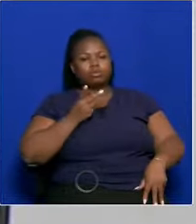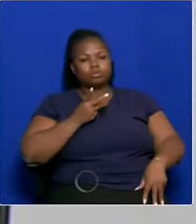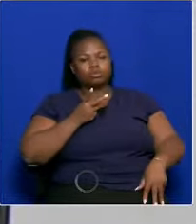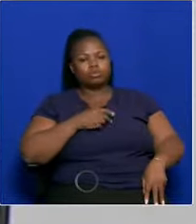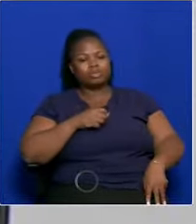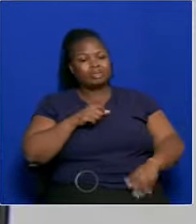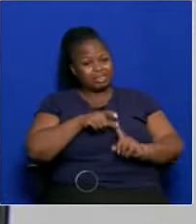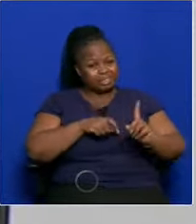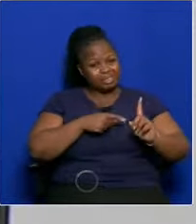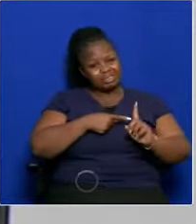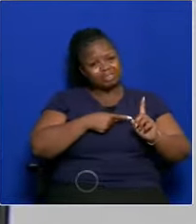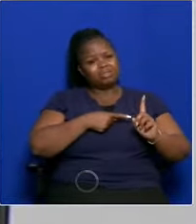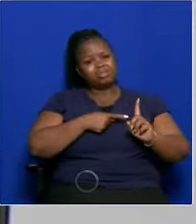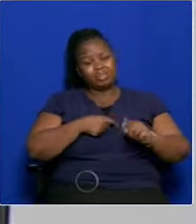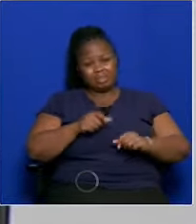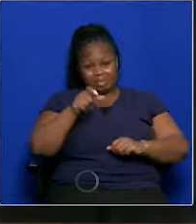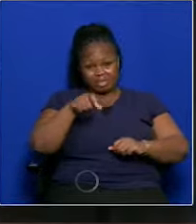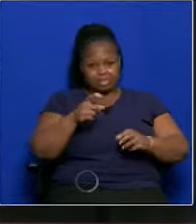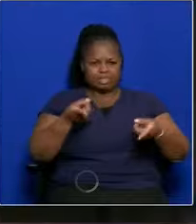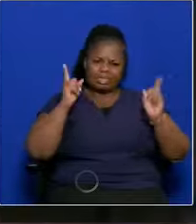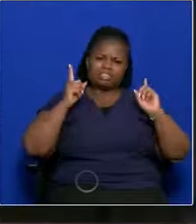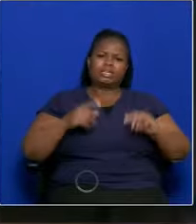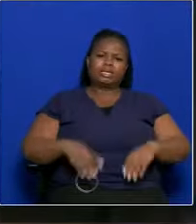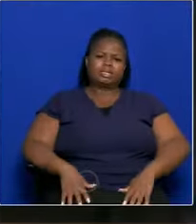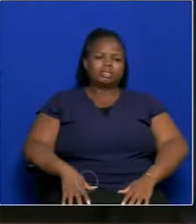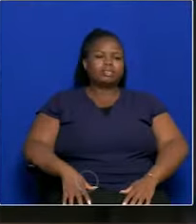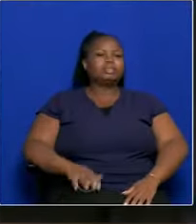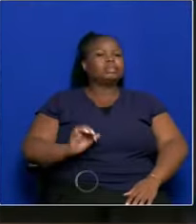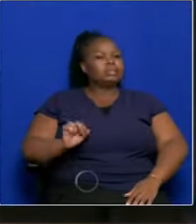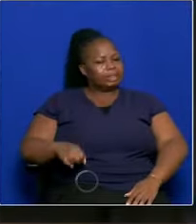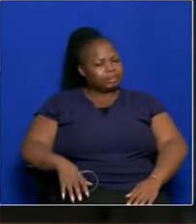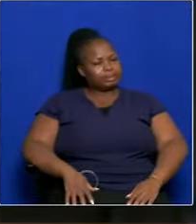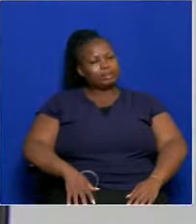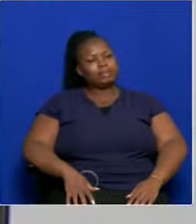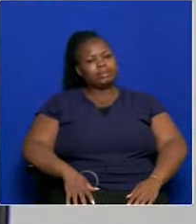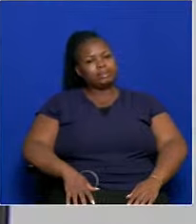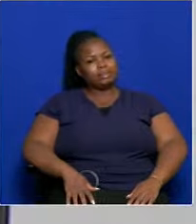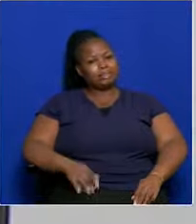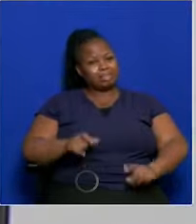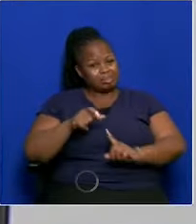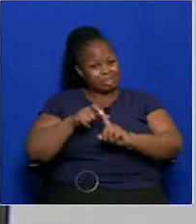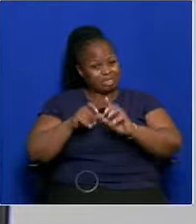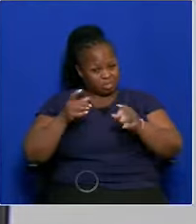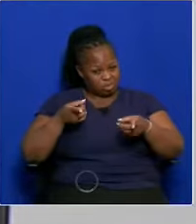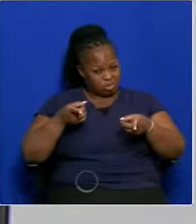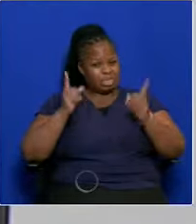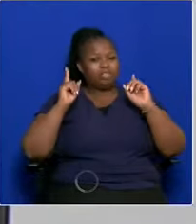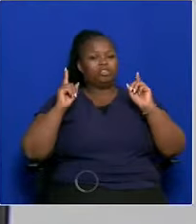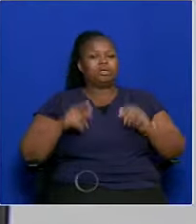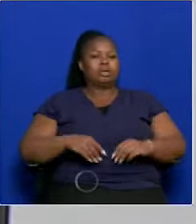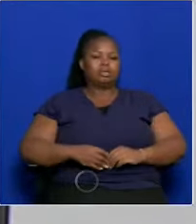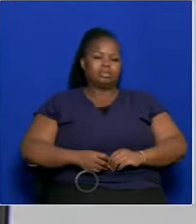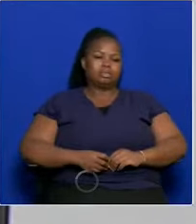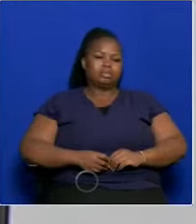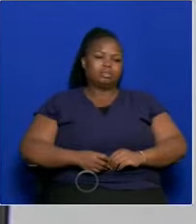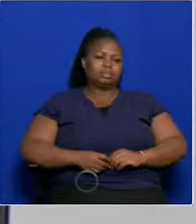very dangerous. Exactly, that's my point. Yes, was very, very dangerous, and